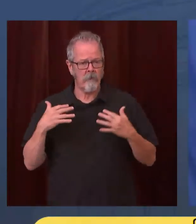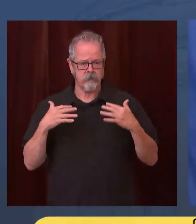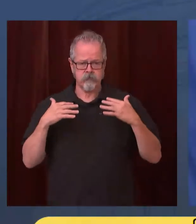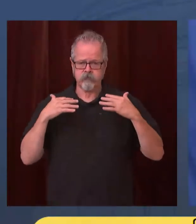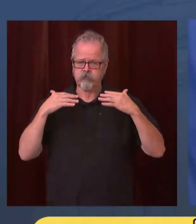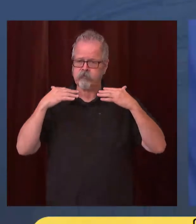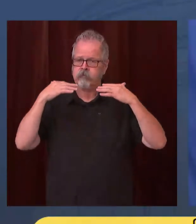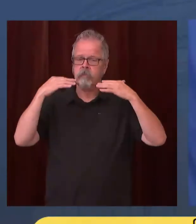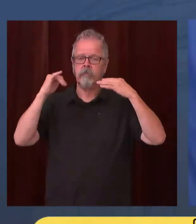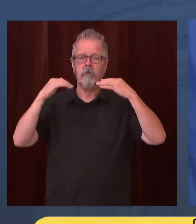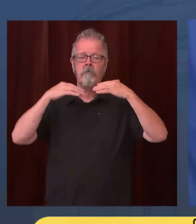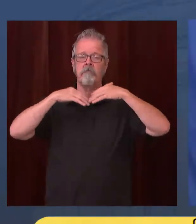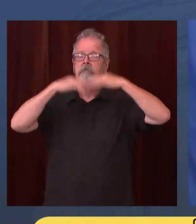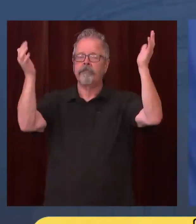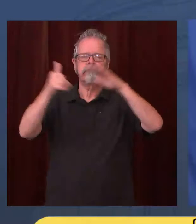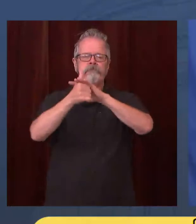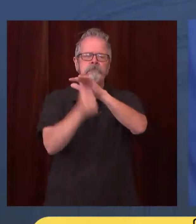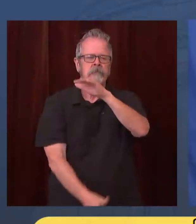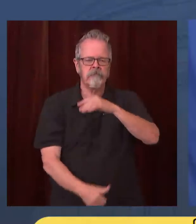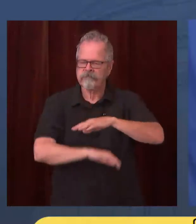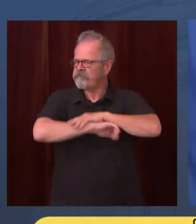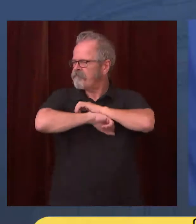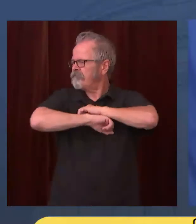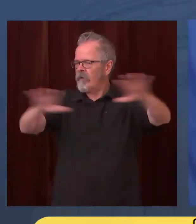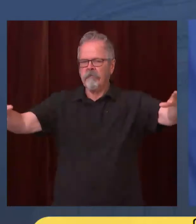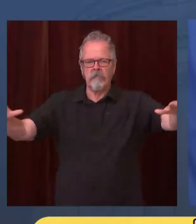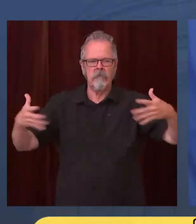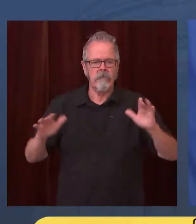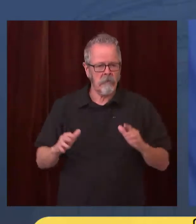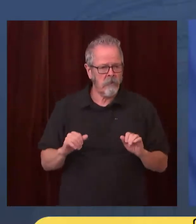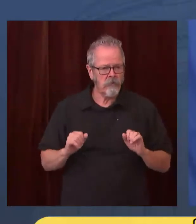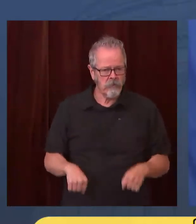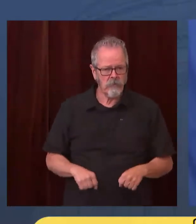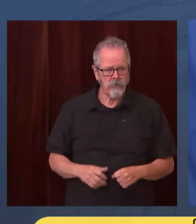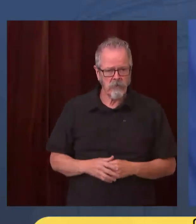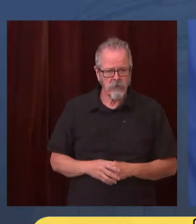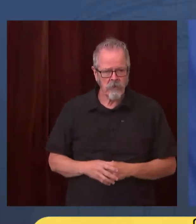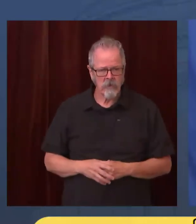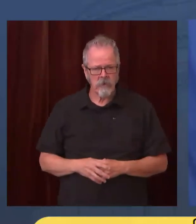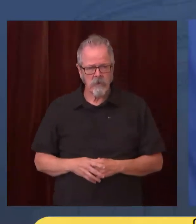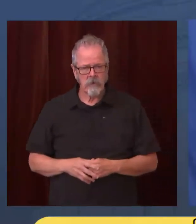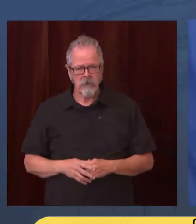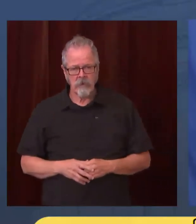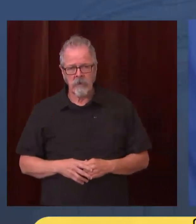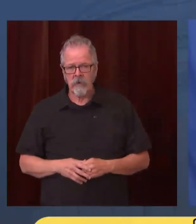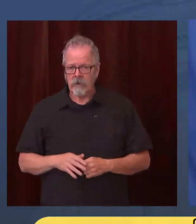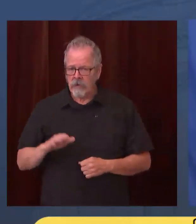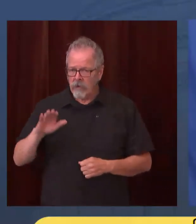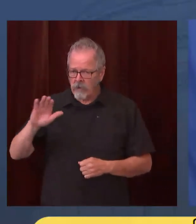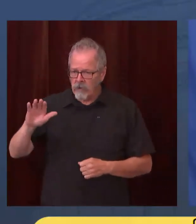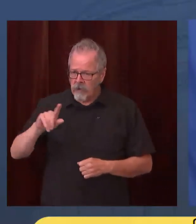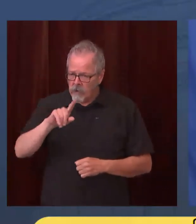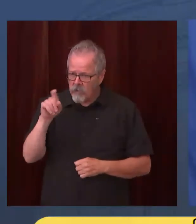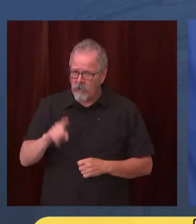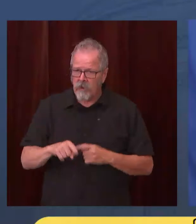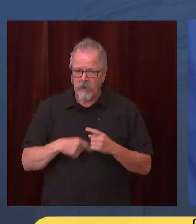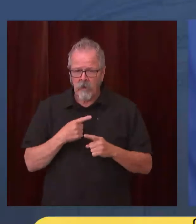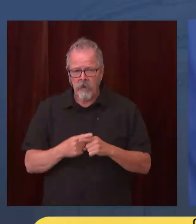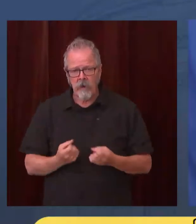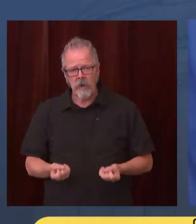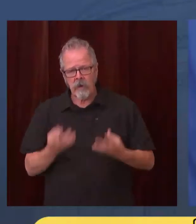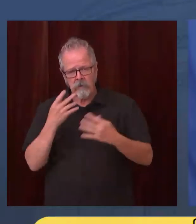was about the balance load, patient load across the system. And I will say that the Washington Medical Coordination